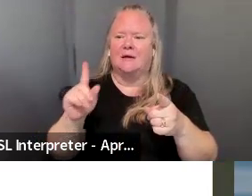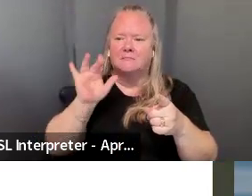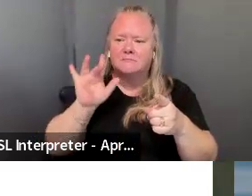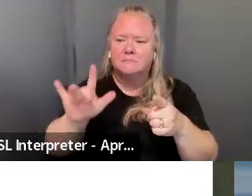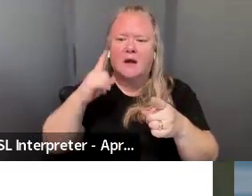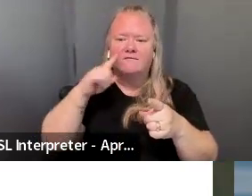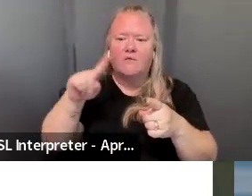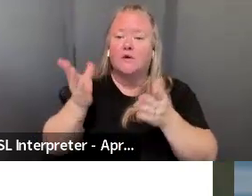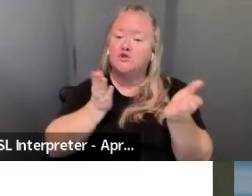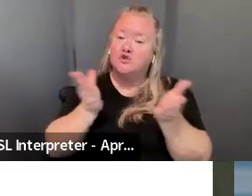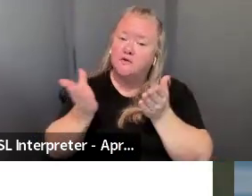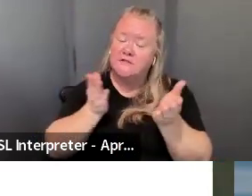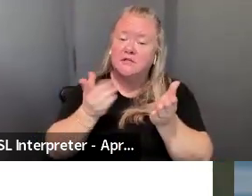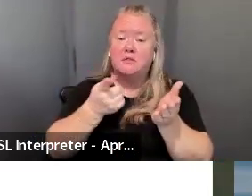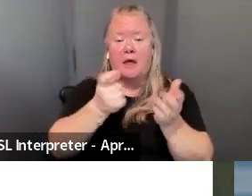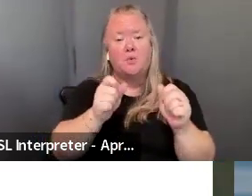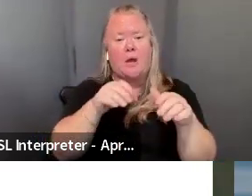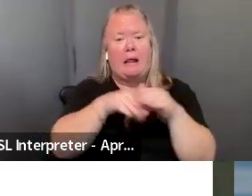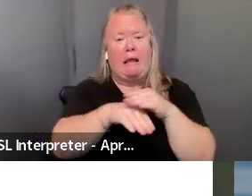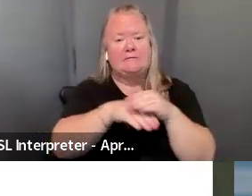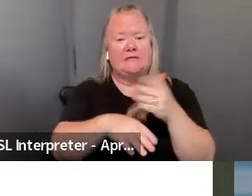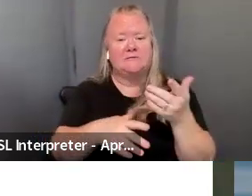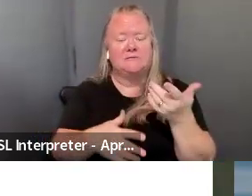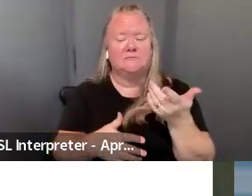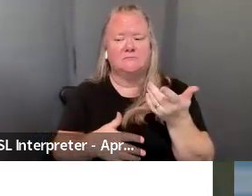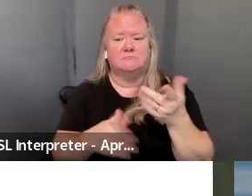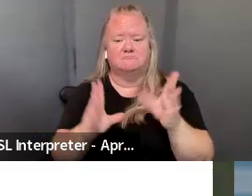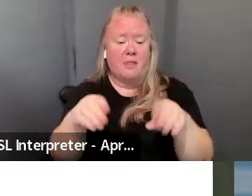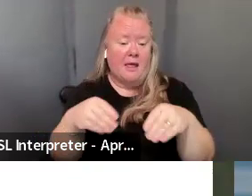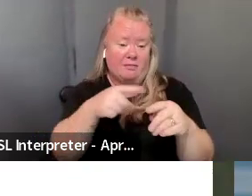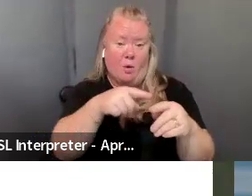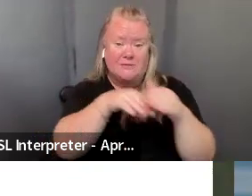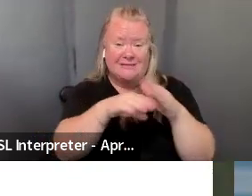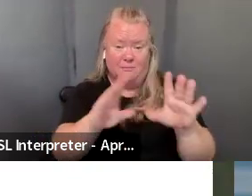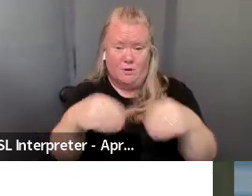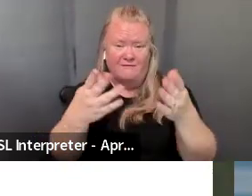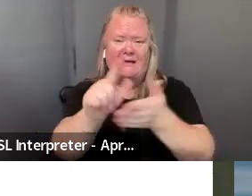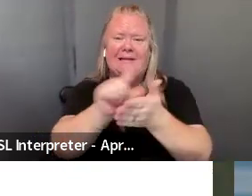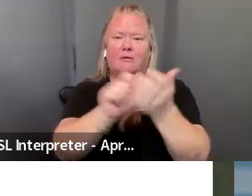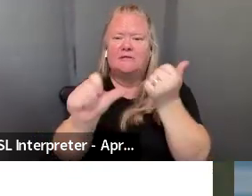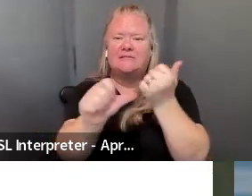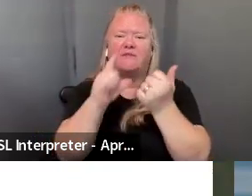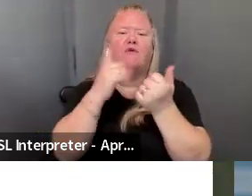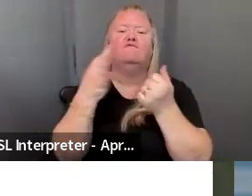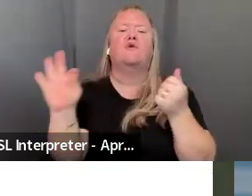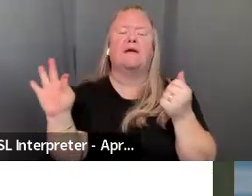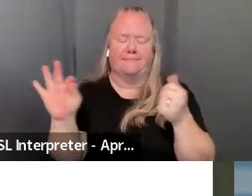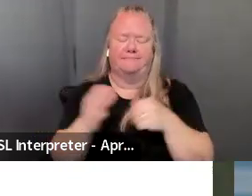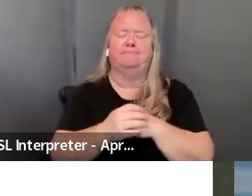for services that you can access that provide legal assistance for free.